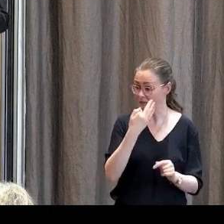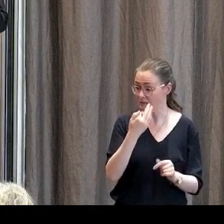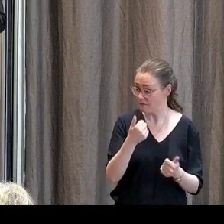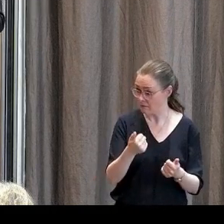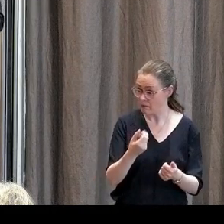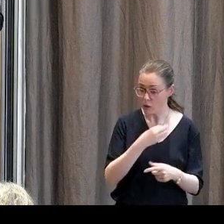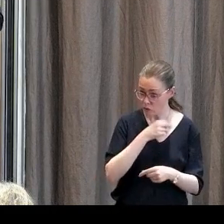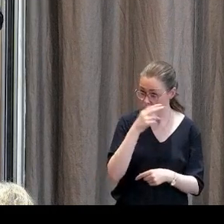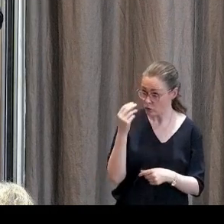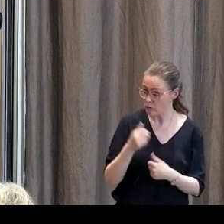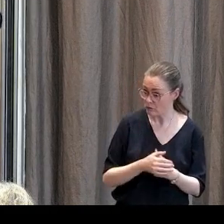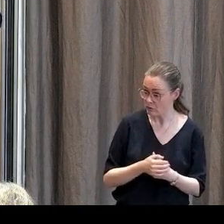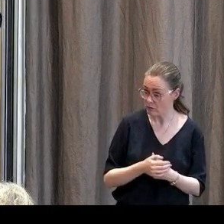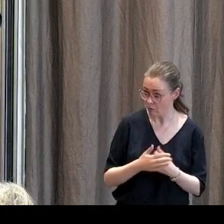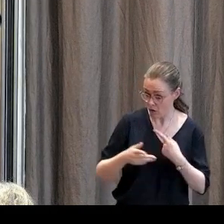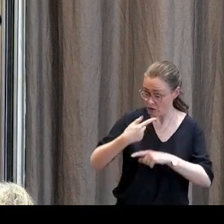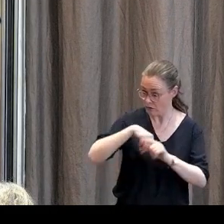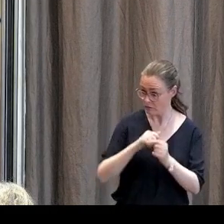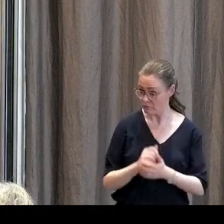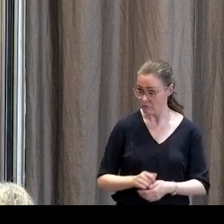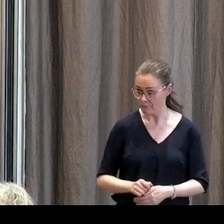news for us.